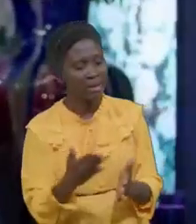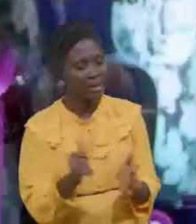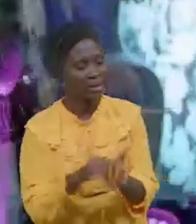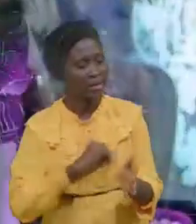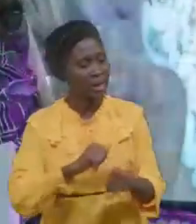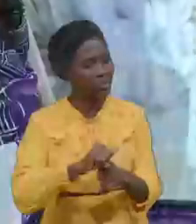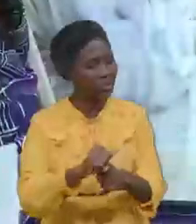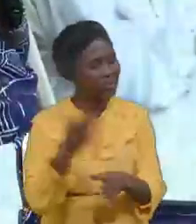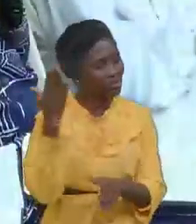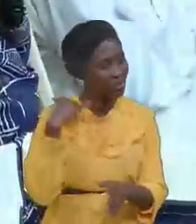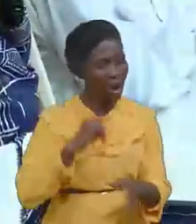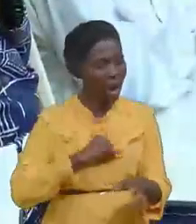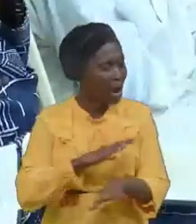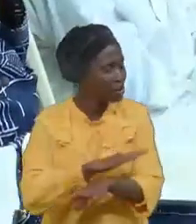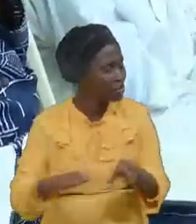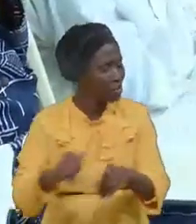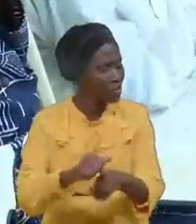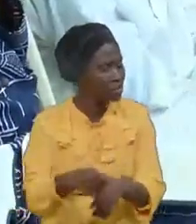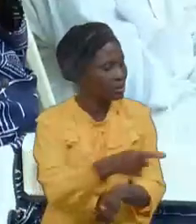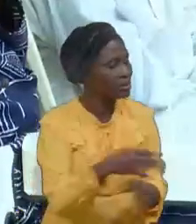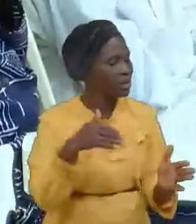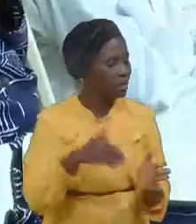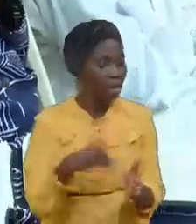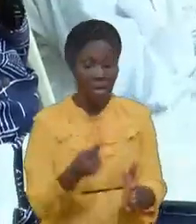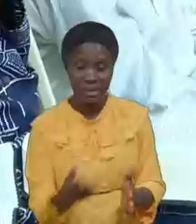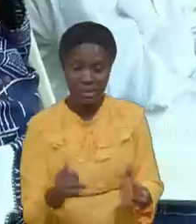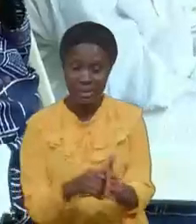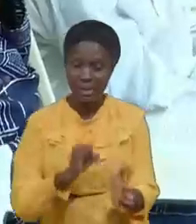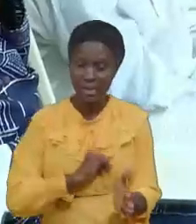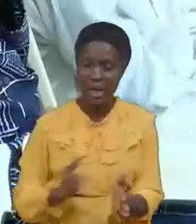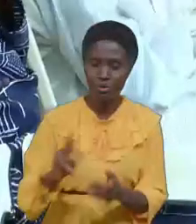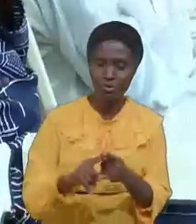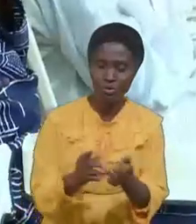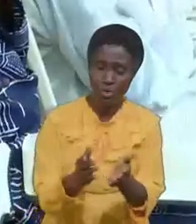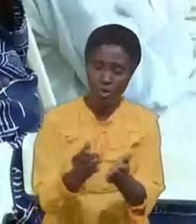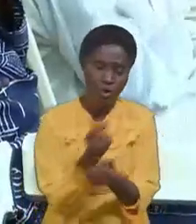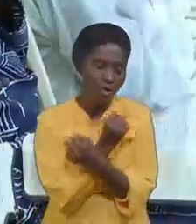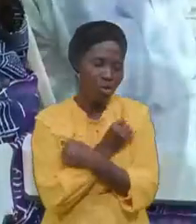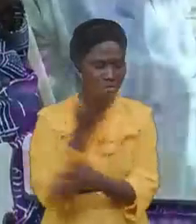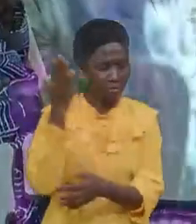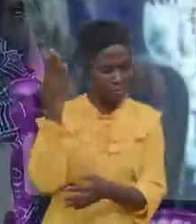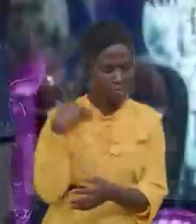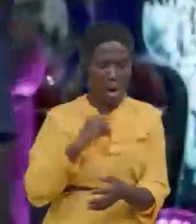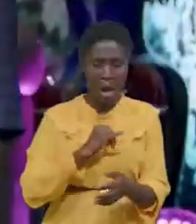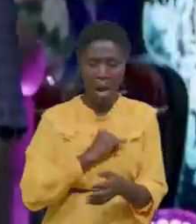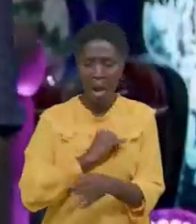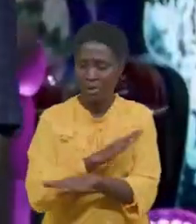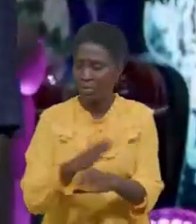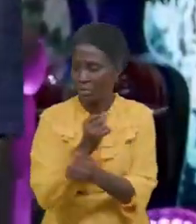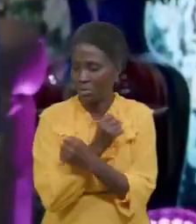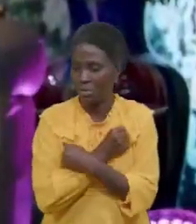no more. The things I used to love, I love them no more. The nightclub